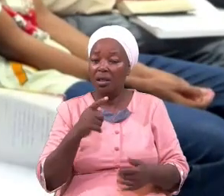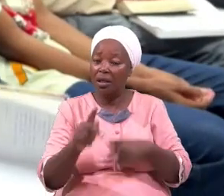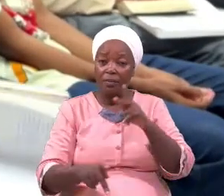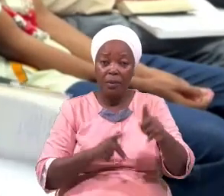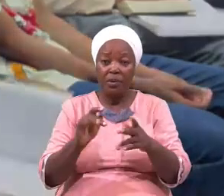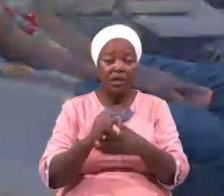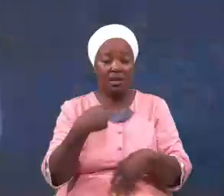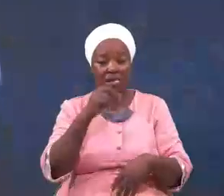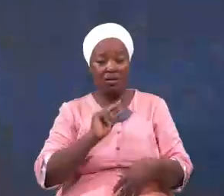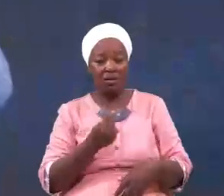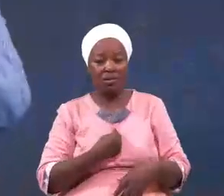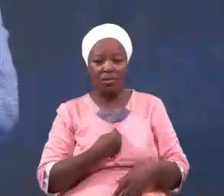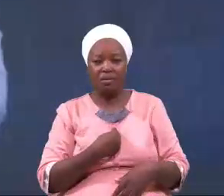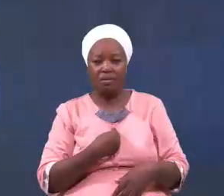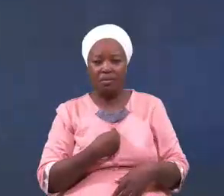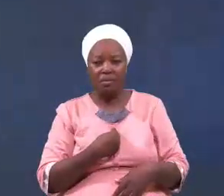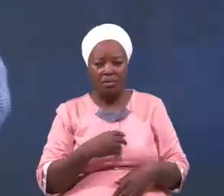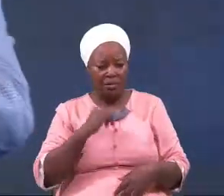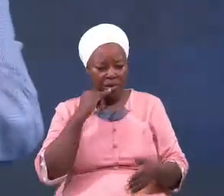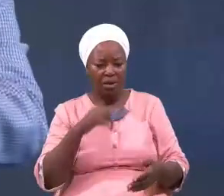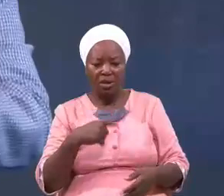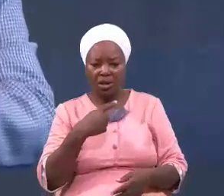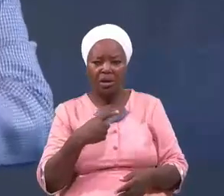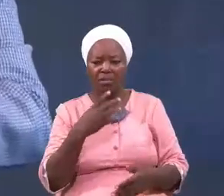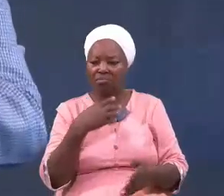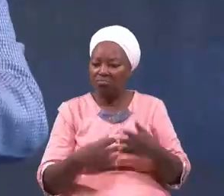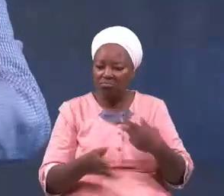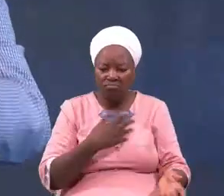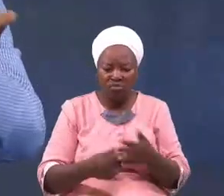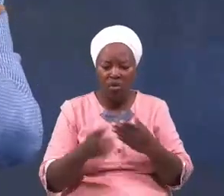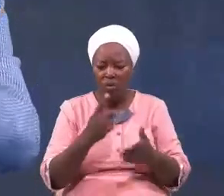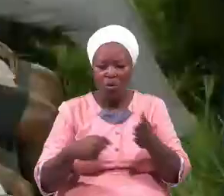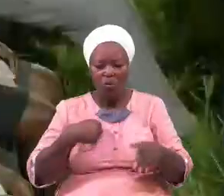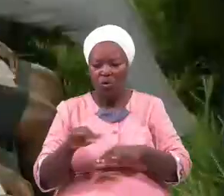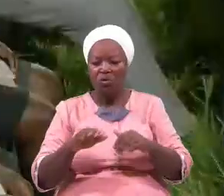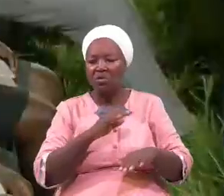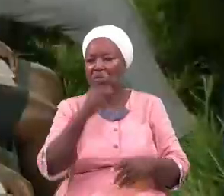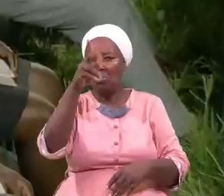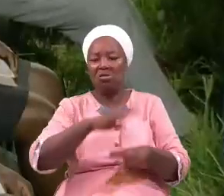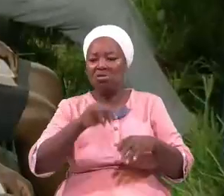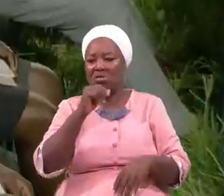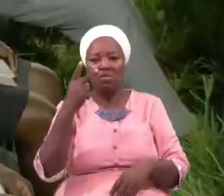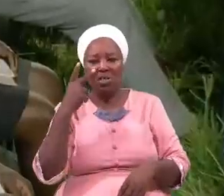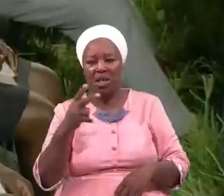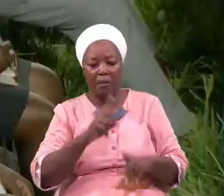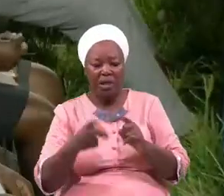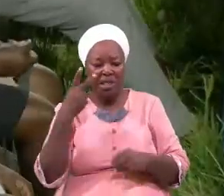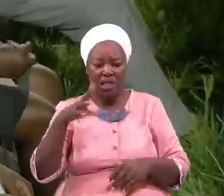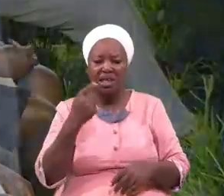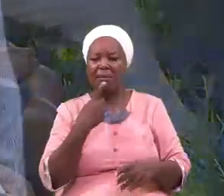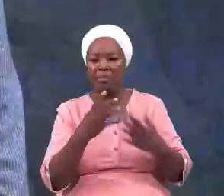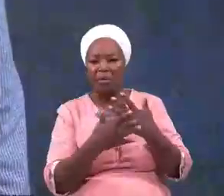tell us, they say, whatever we do, God does not see. He only sees the